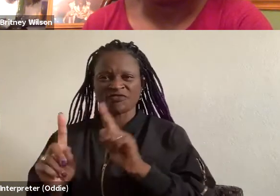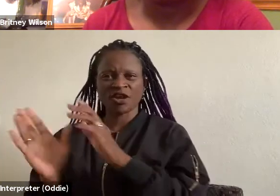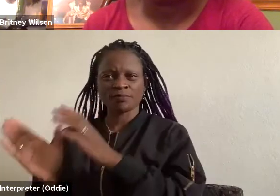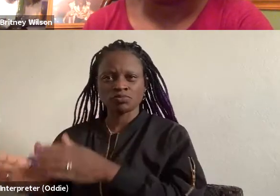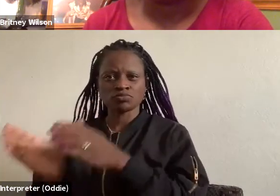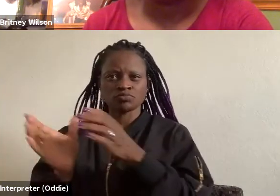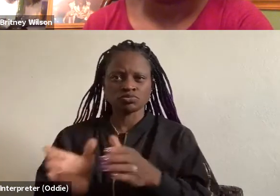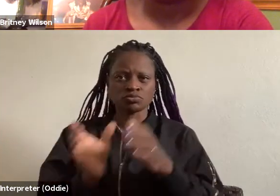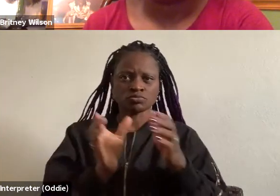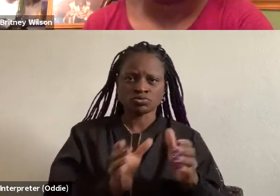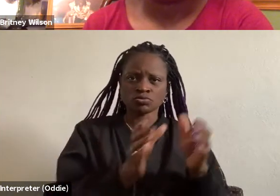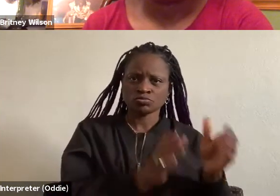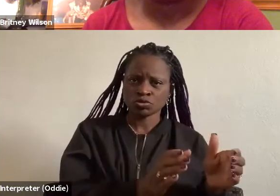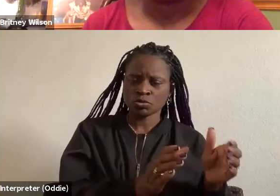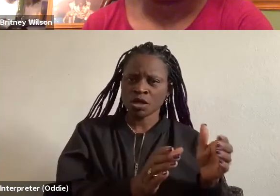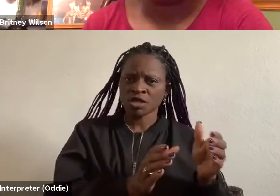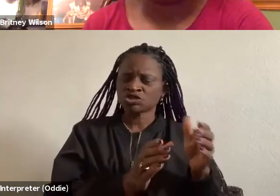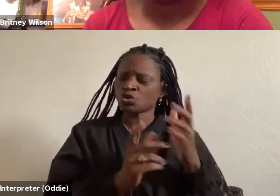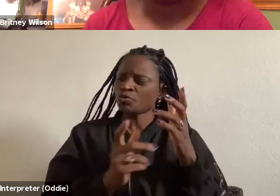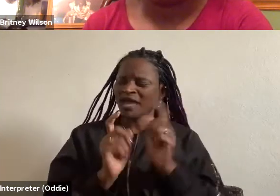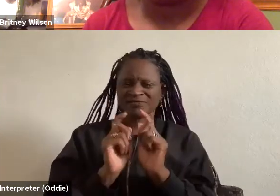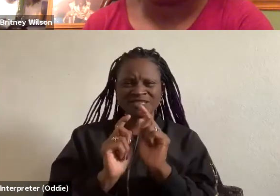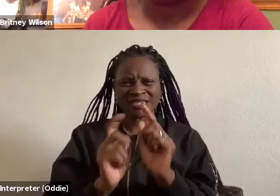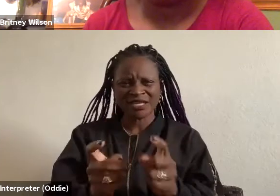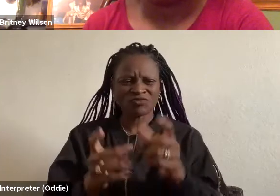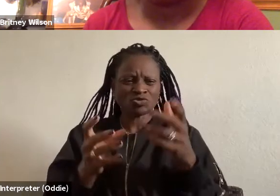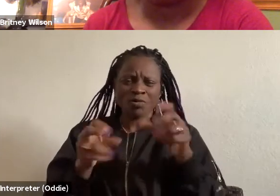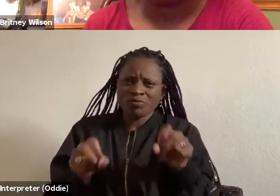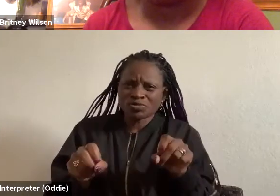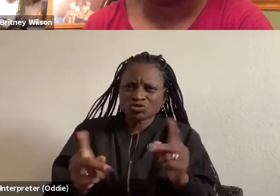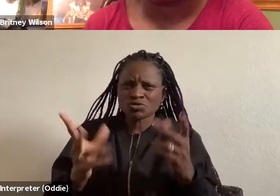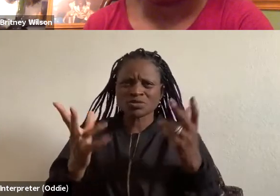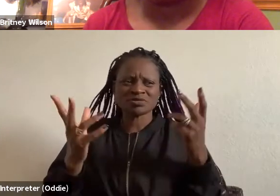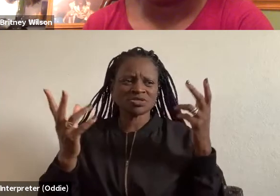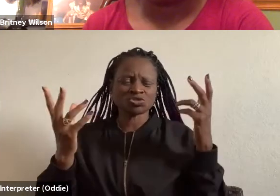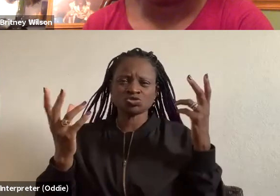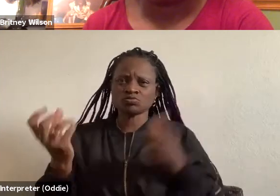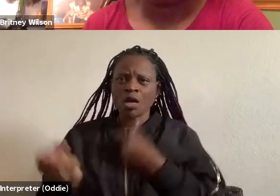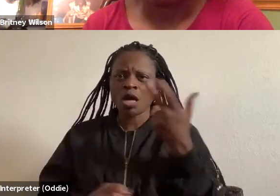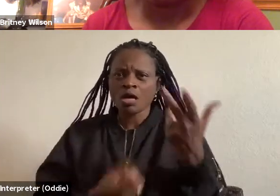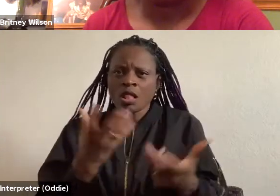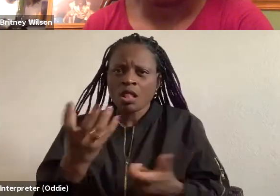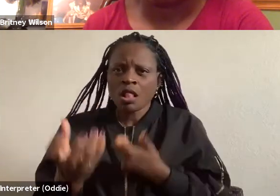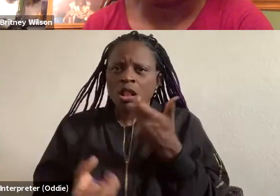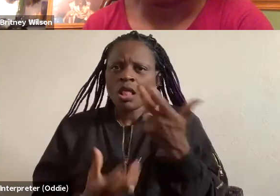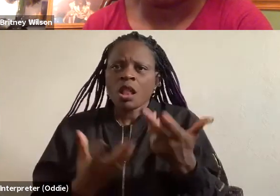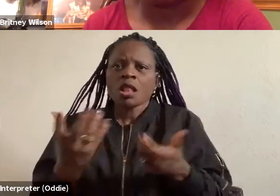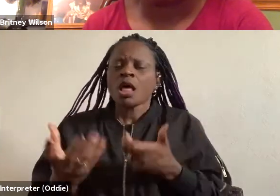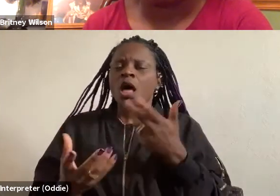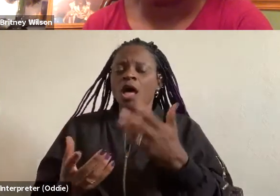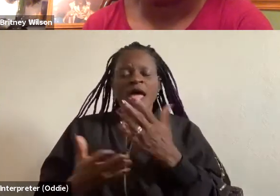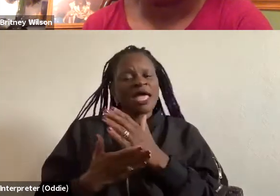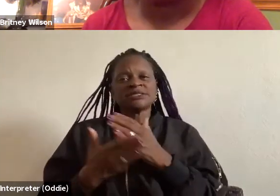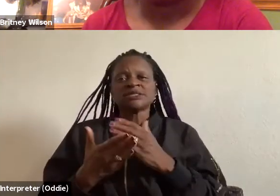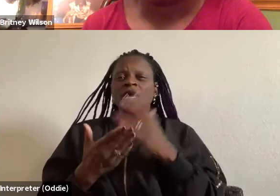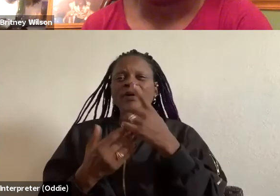about giving space, giving opportunity for those who are not seen and visible and just getting started, you know, in the work. But I know